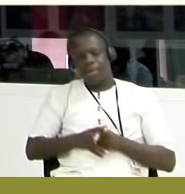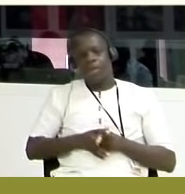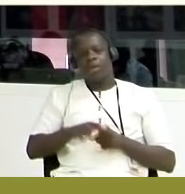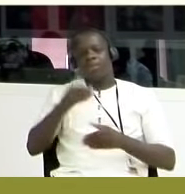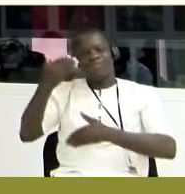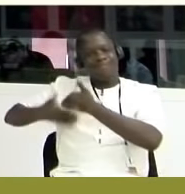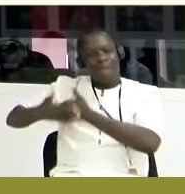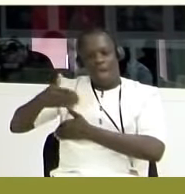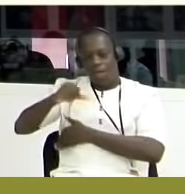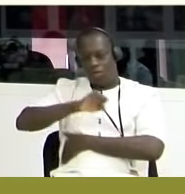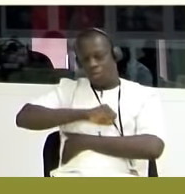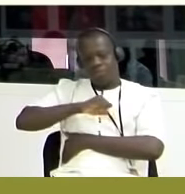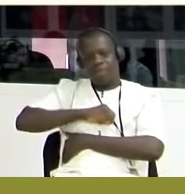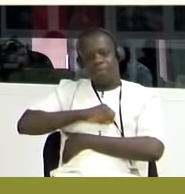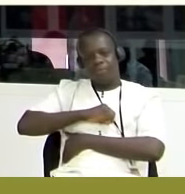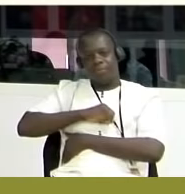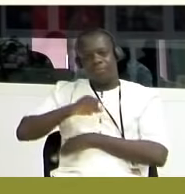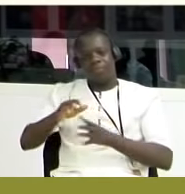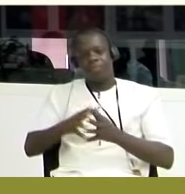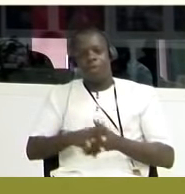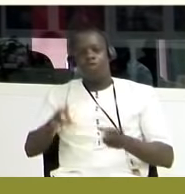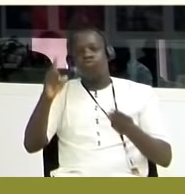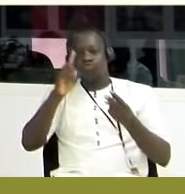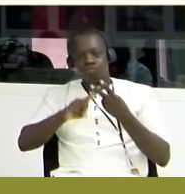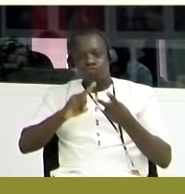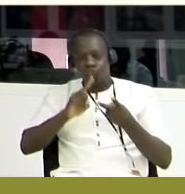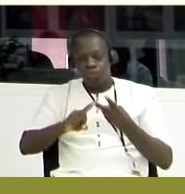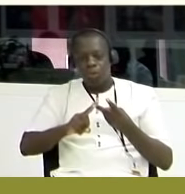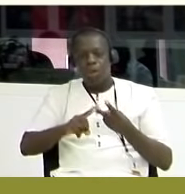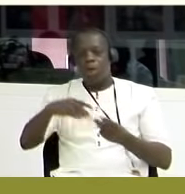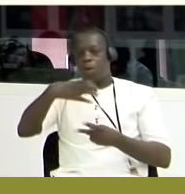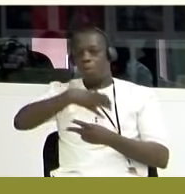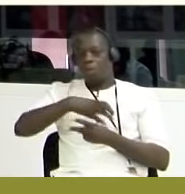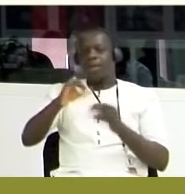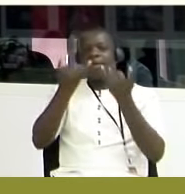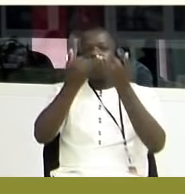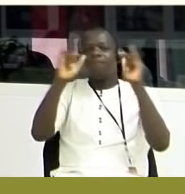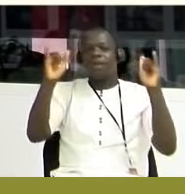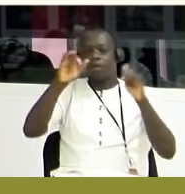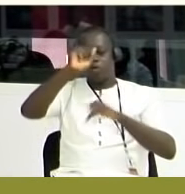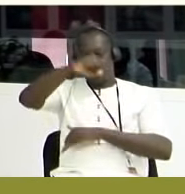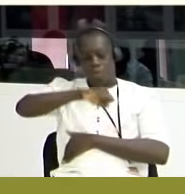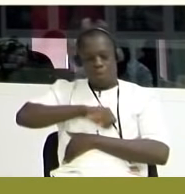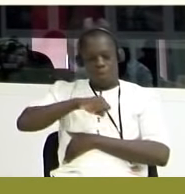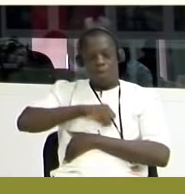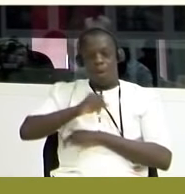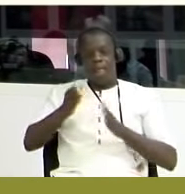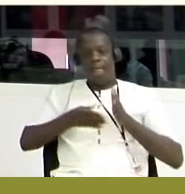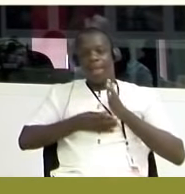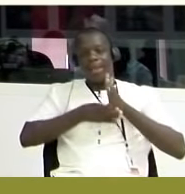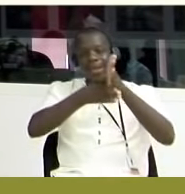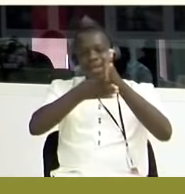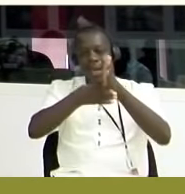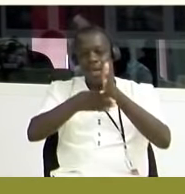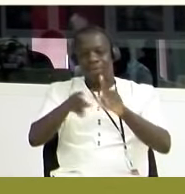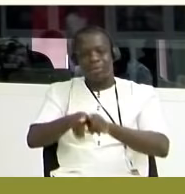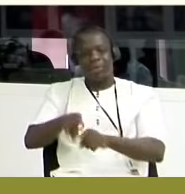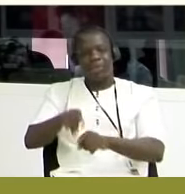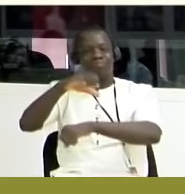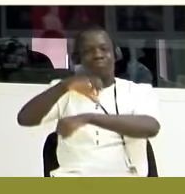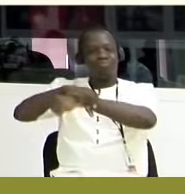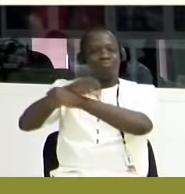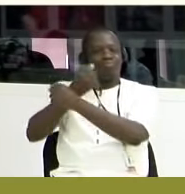Two, they want the release of their leaders detained at the police intervention headquarters.